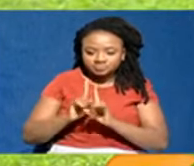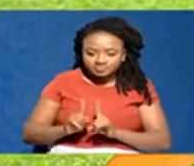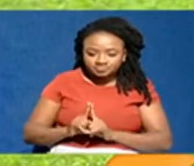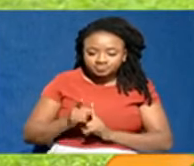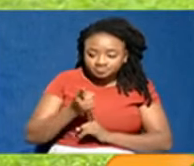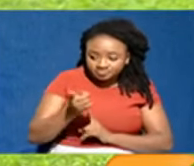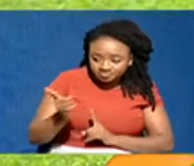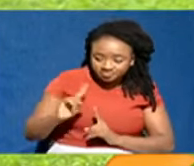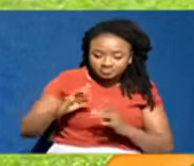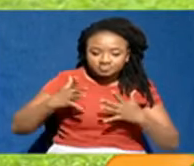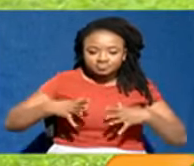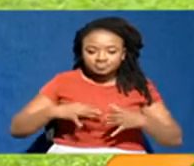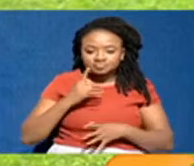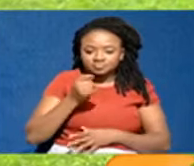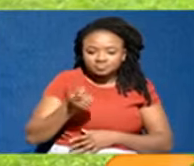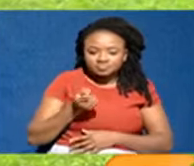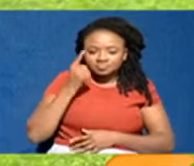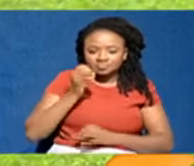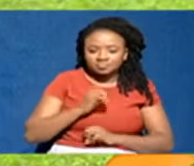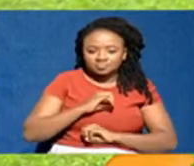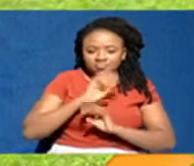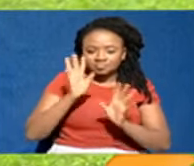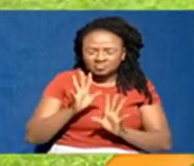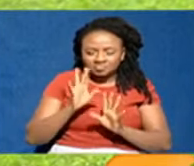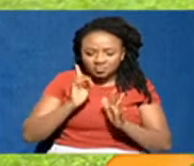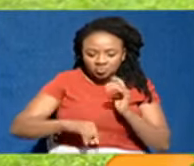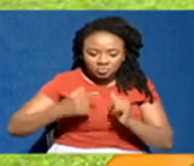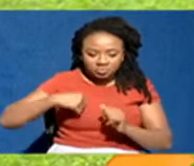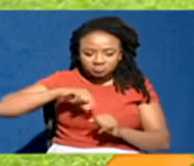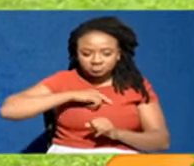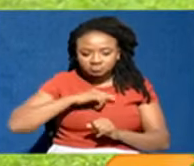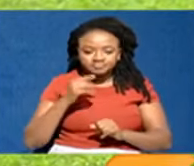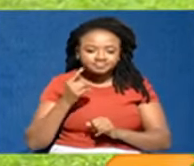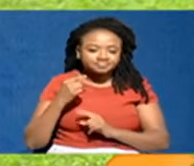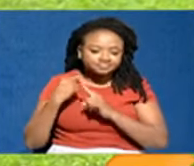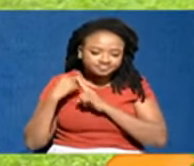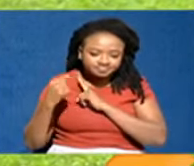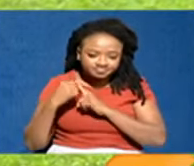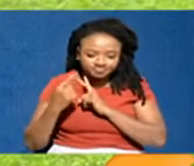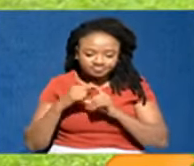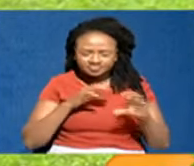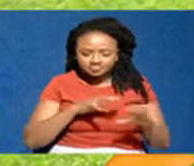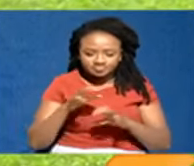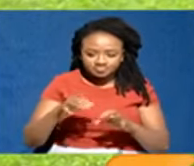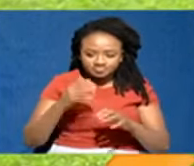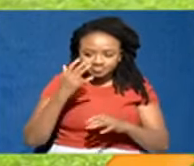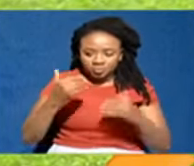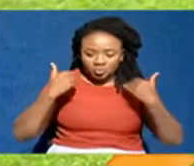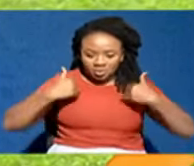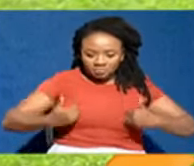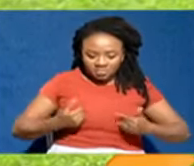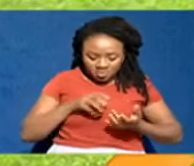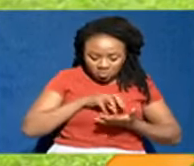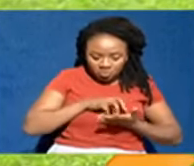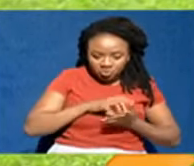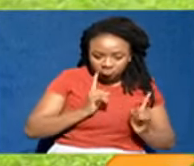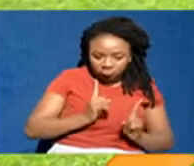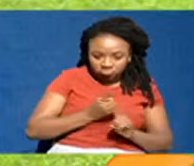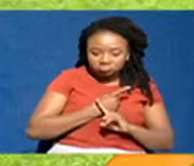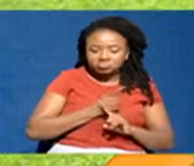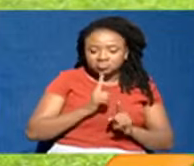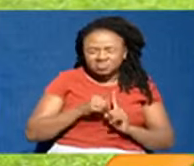the people, the first people to understand what we go through. I have a different condition, but I